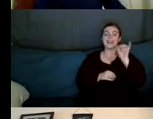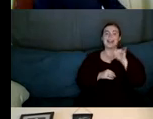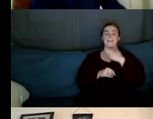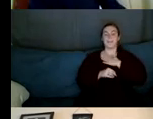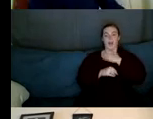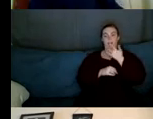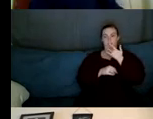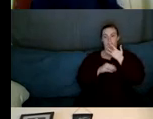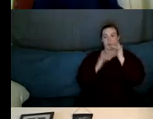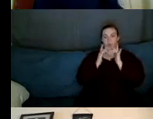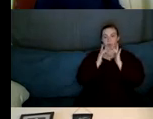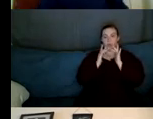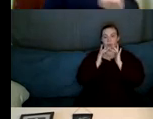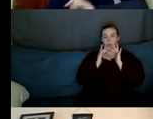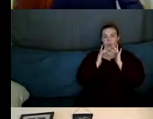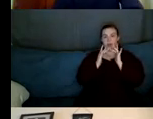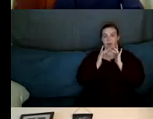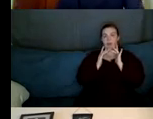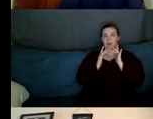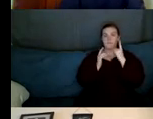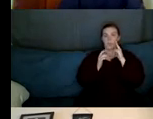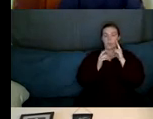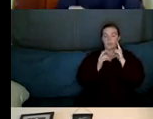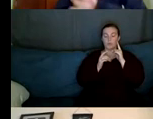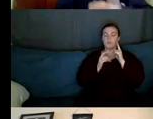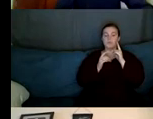use for looking at